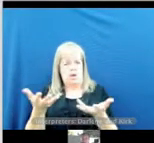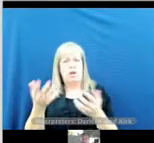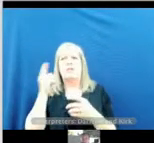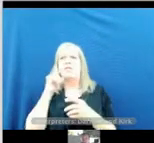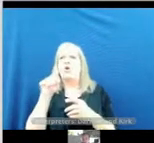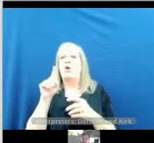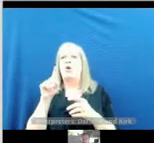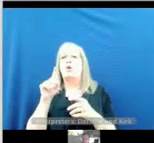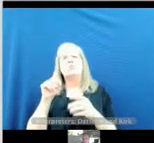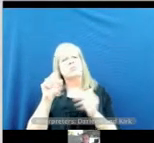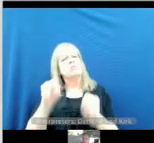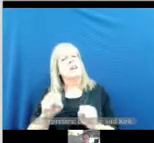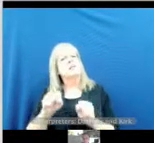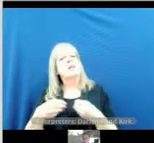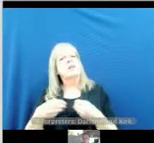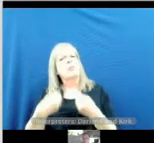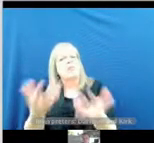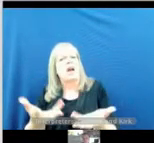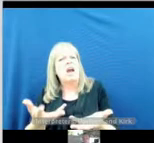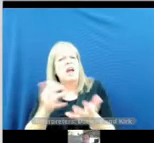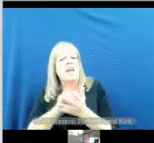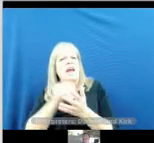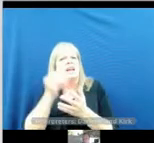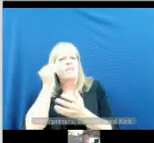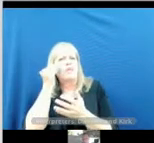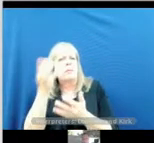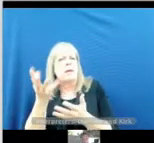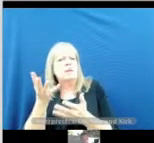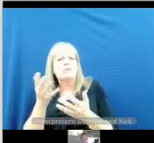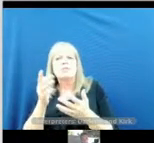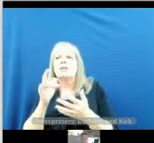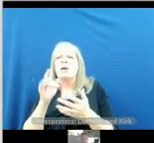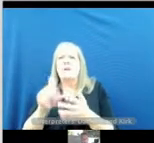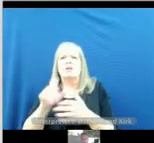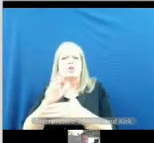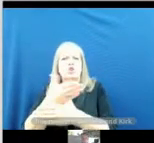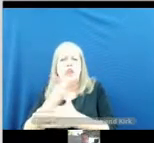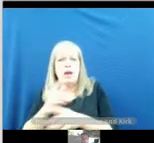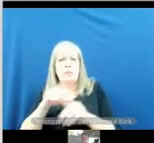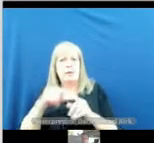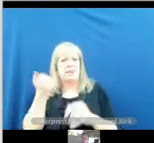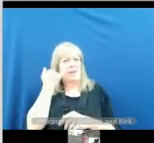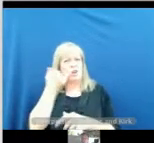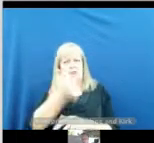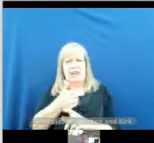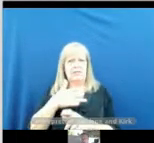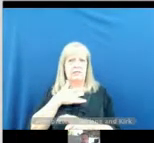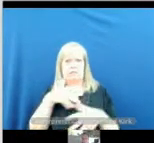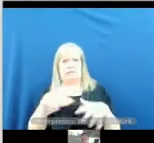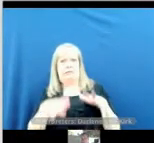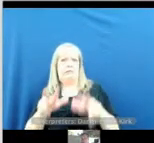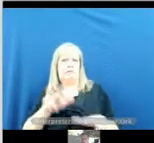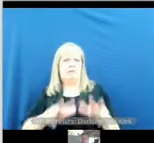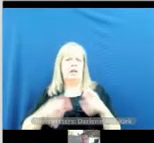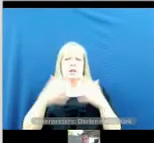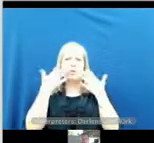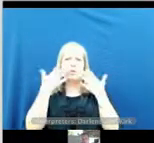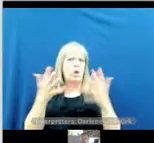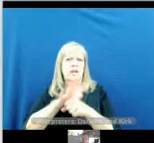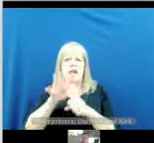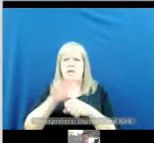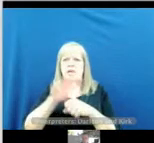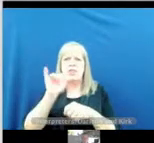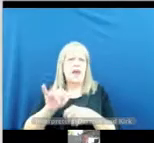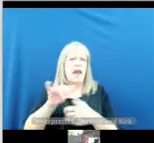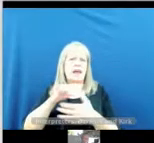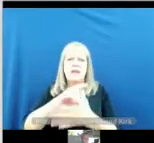this information? How do you share this information? If you yourself are not comfortable with the content or just don't have had the opportunity, how